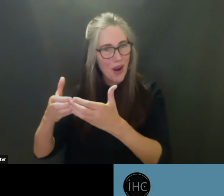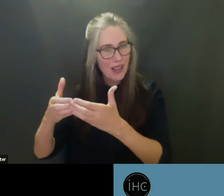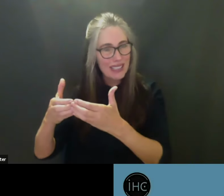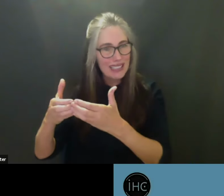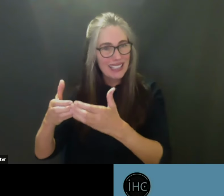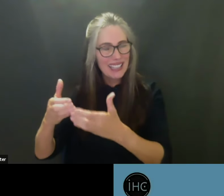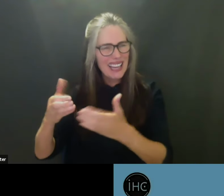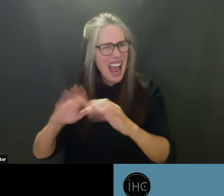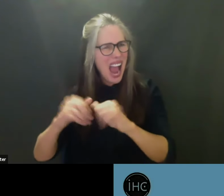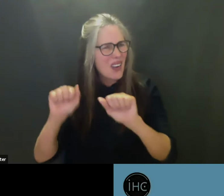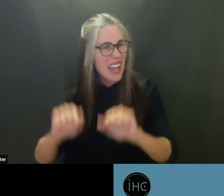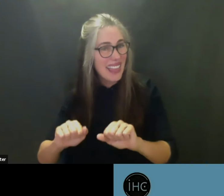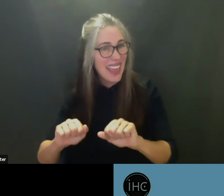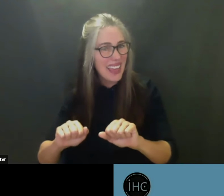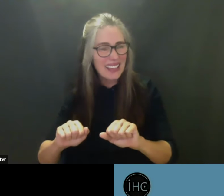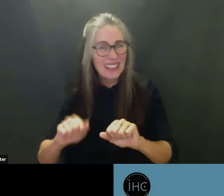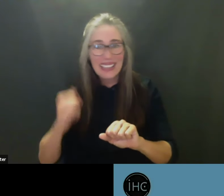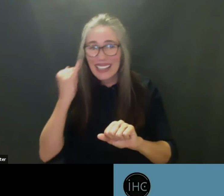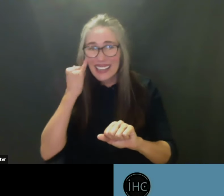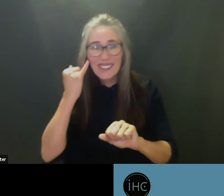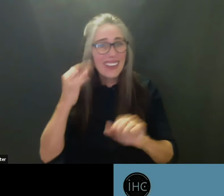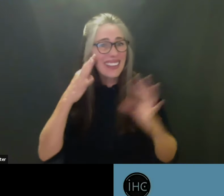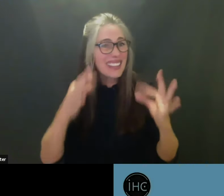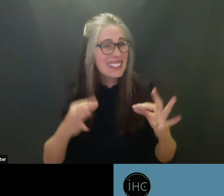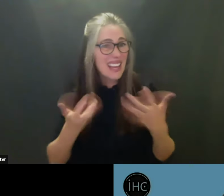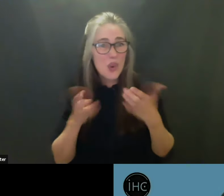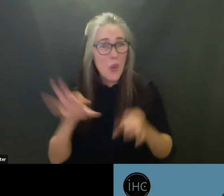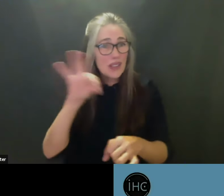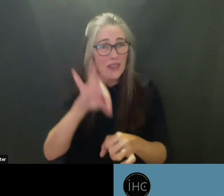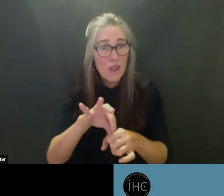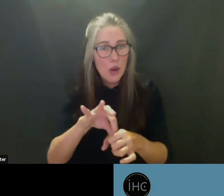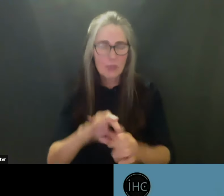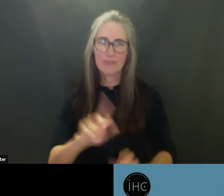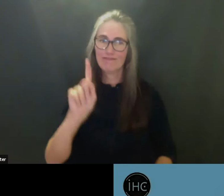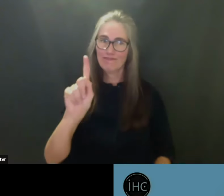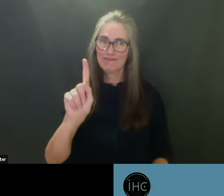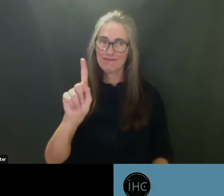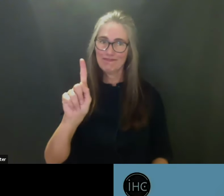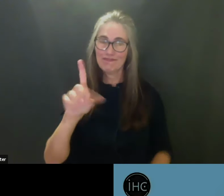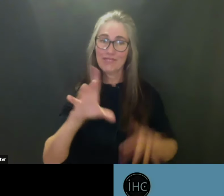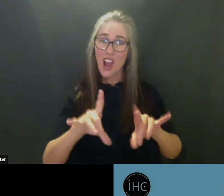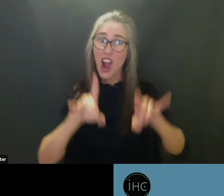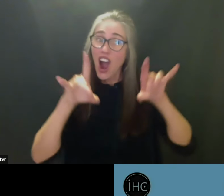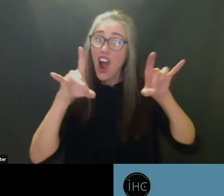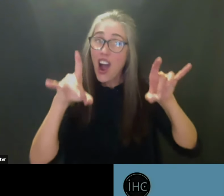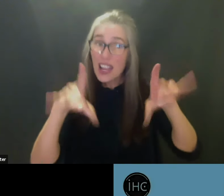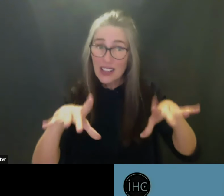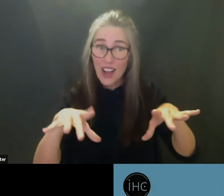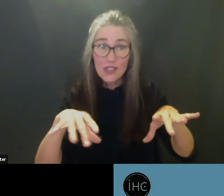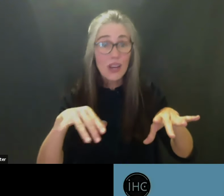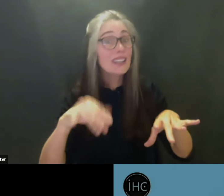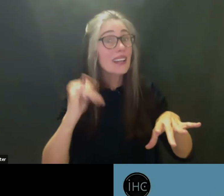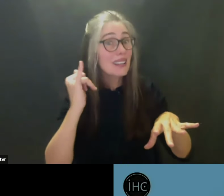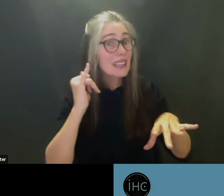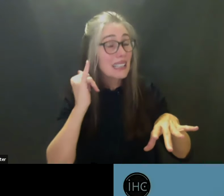And it's very important in those systems that you be able to pick none of the above or write in or Donald Duck